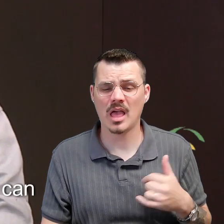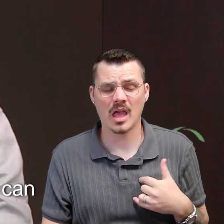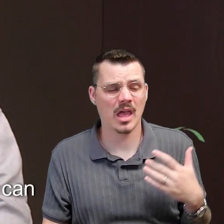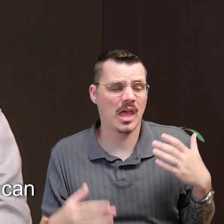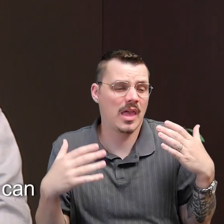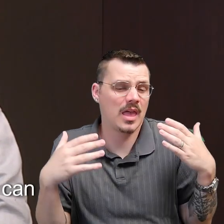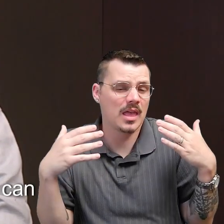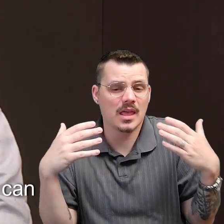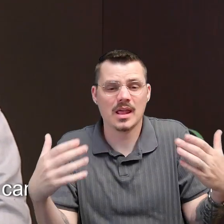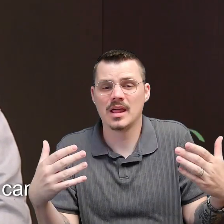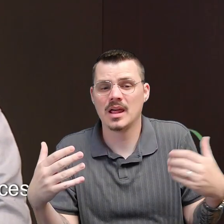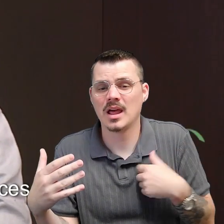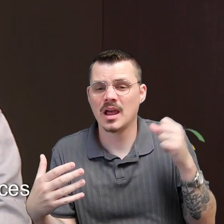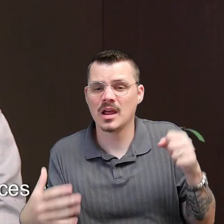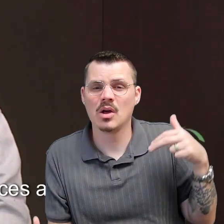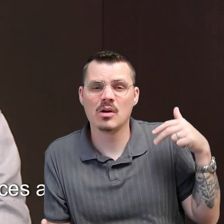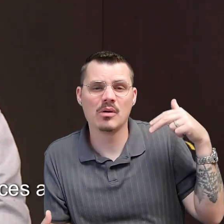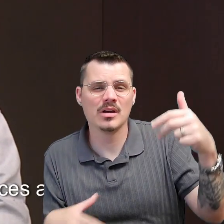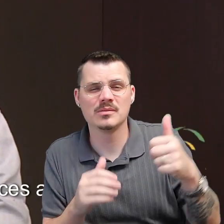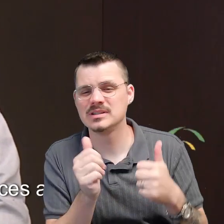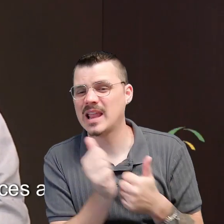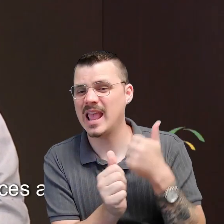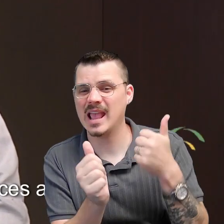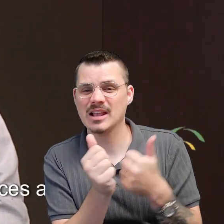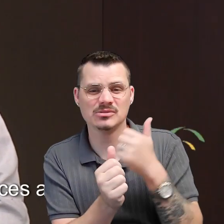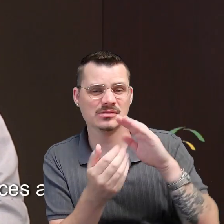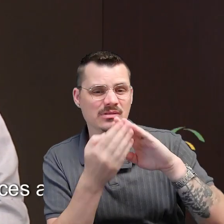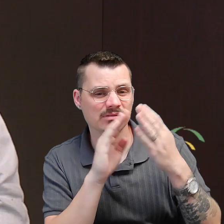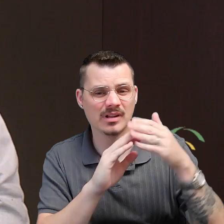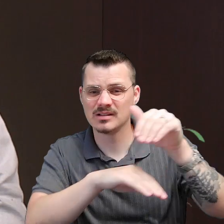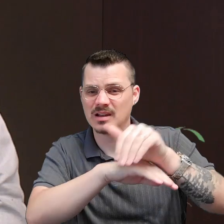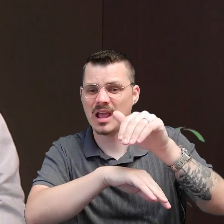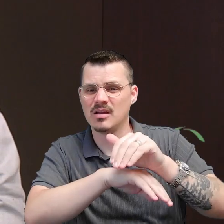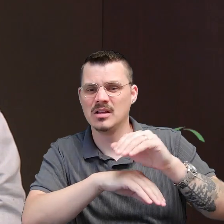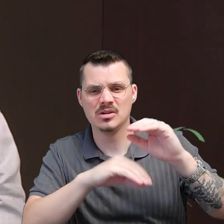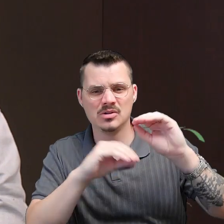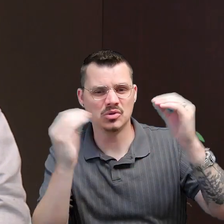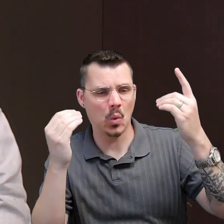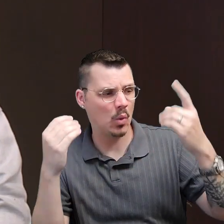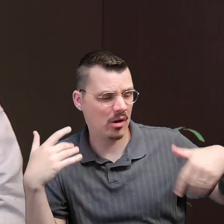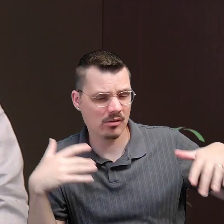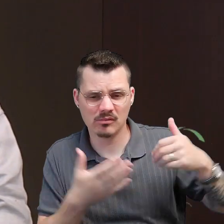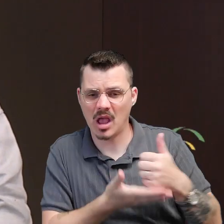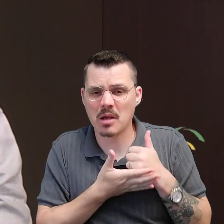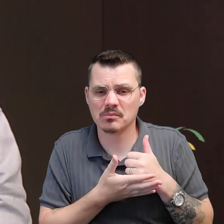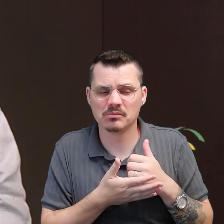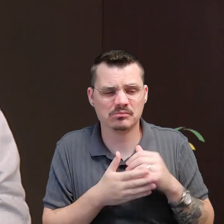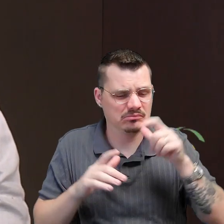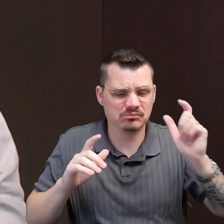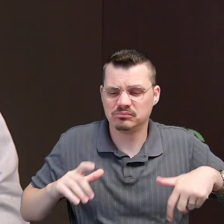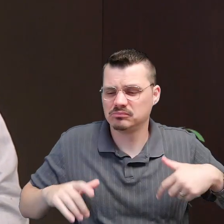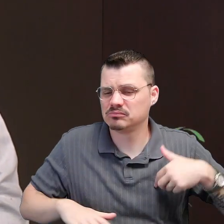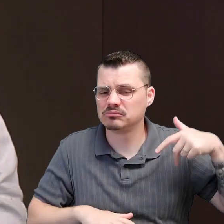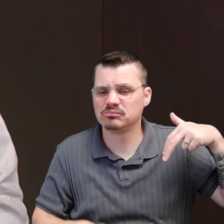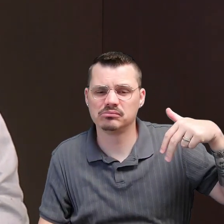got such swagger that they can walk around in the most dangerous places at night without anybody near them and without any way to get